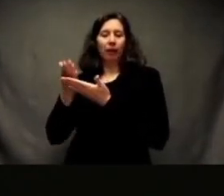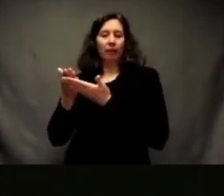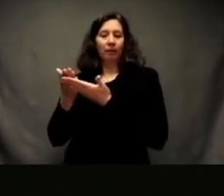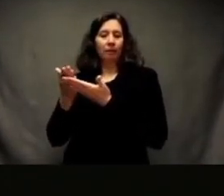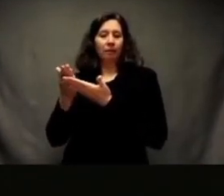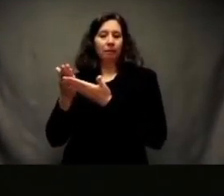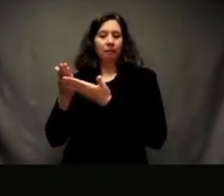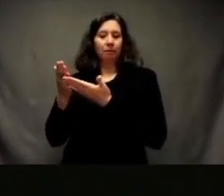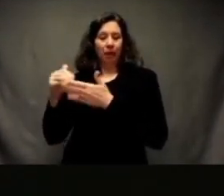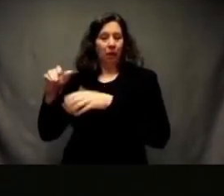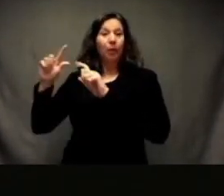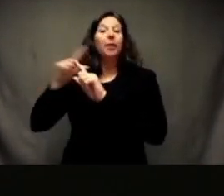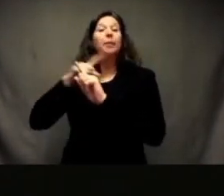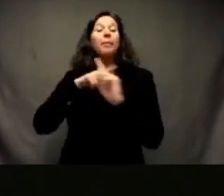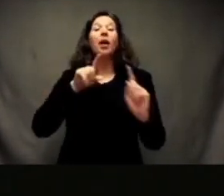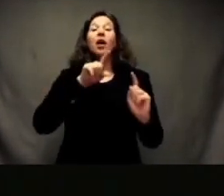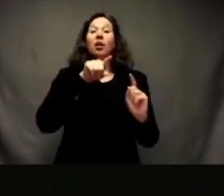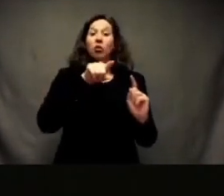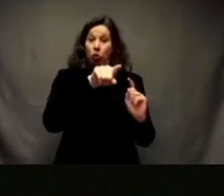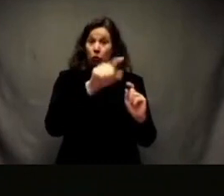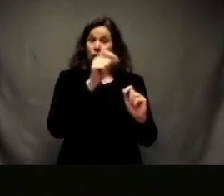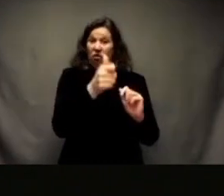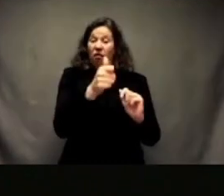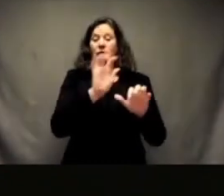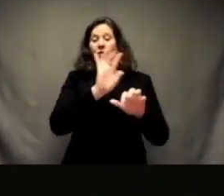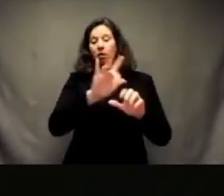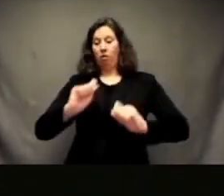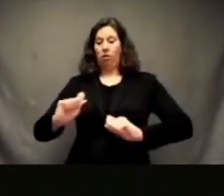And when you open this guide up,